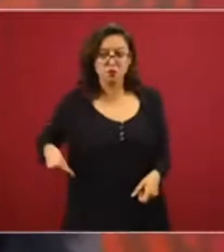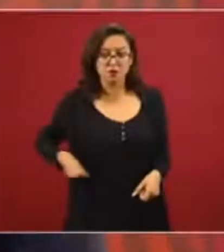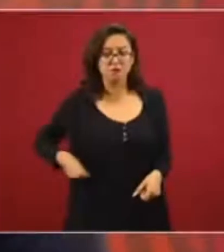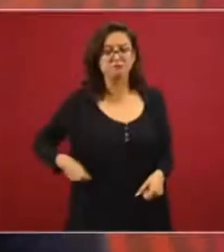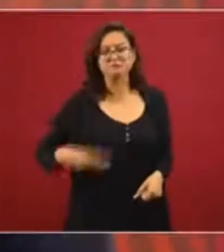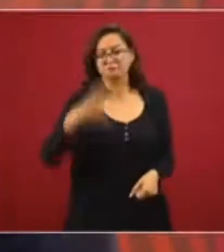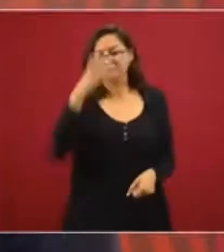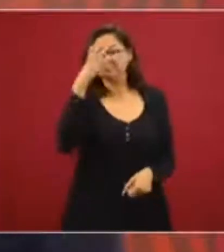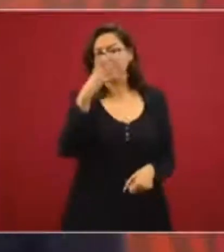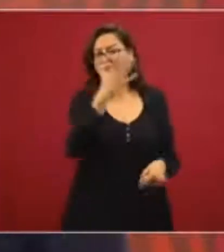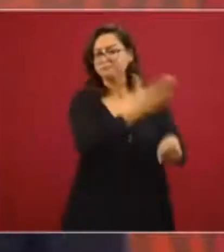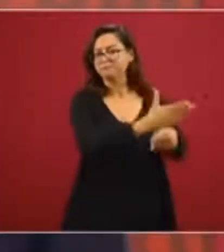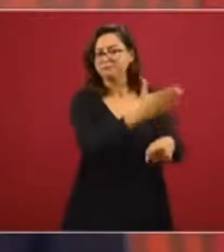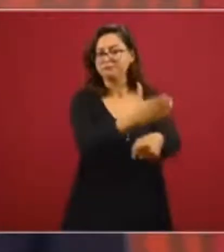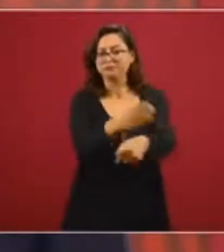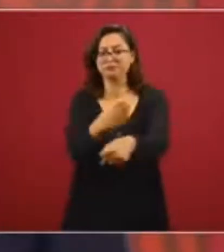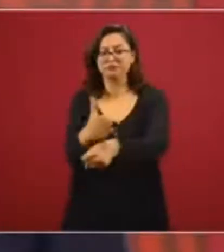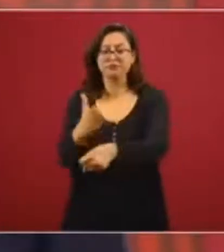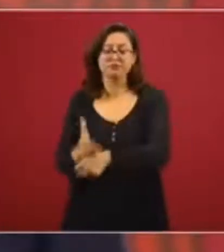Entonces,